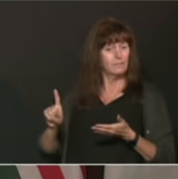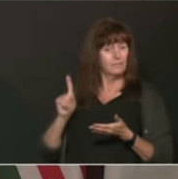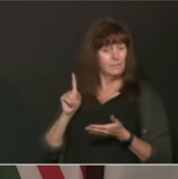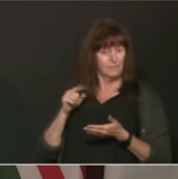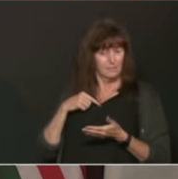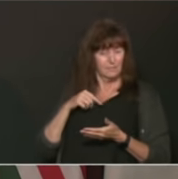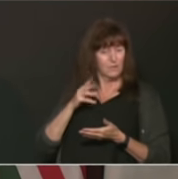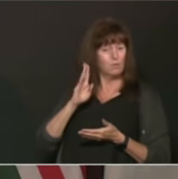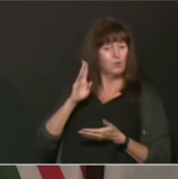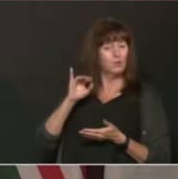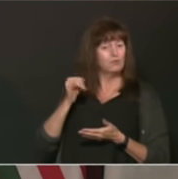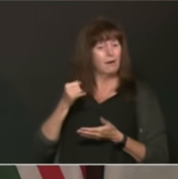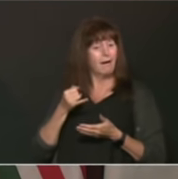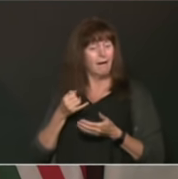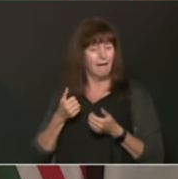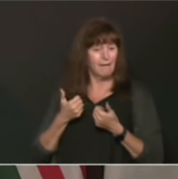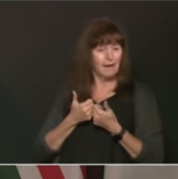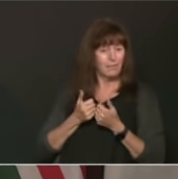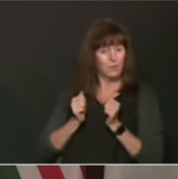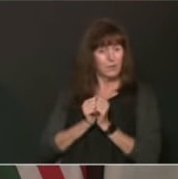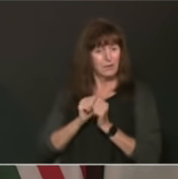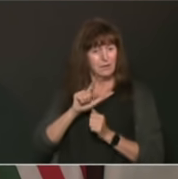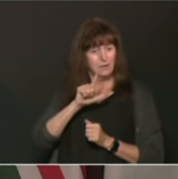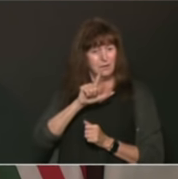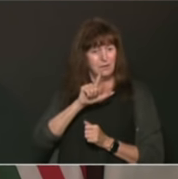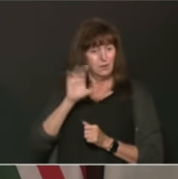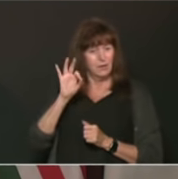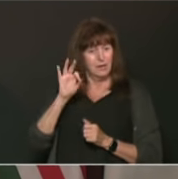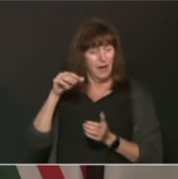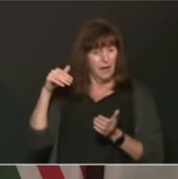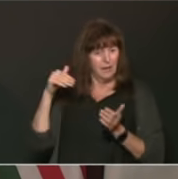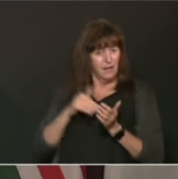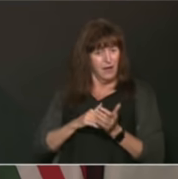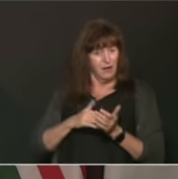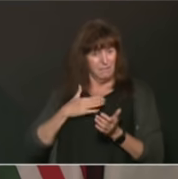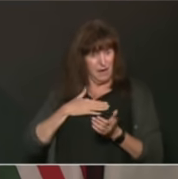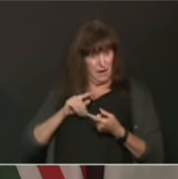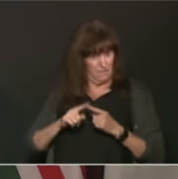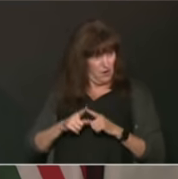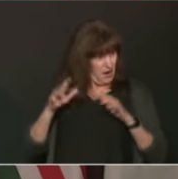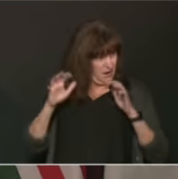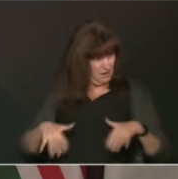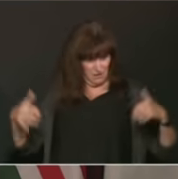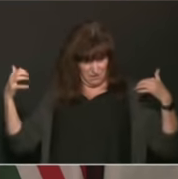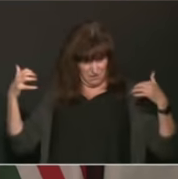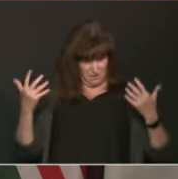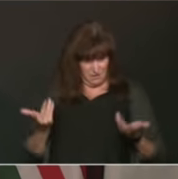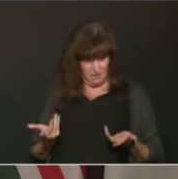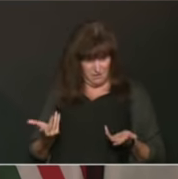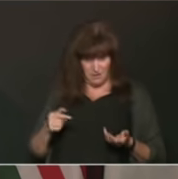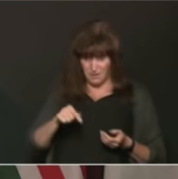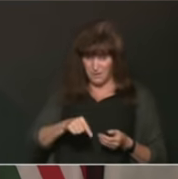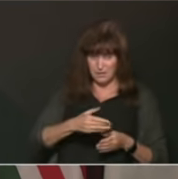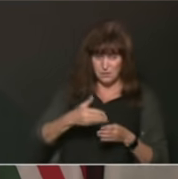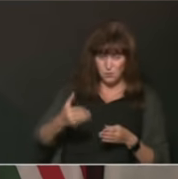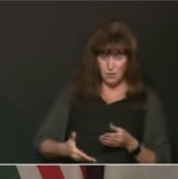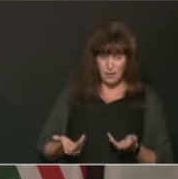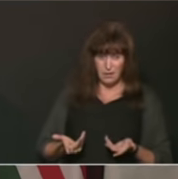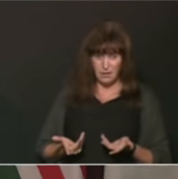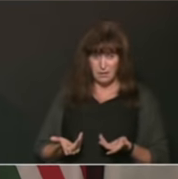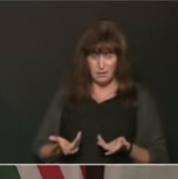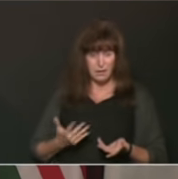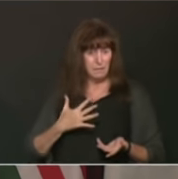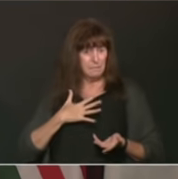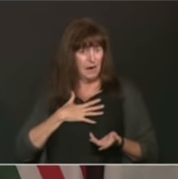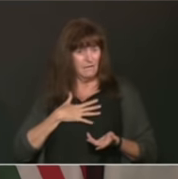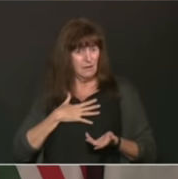closest friends. The Senators and Leafs are playing this weekend in Toronto with nearly 10,000 people indoors.